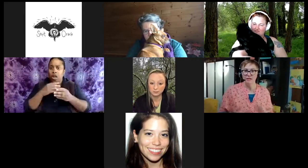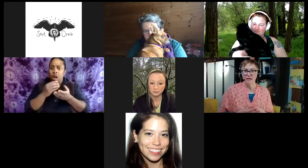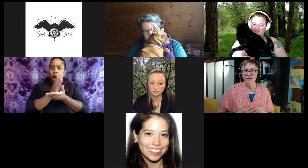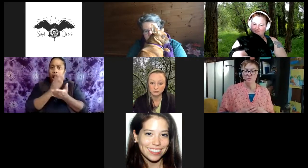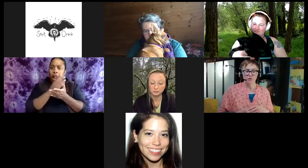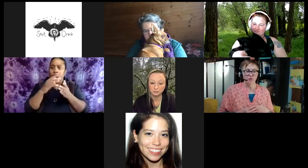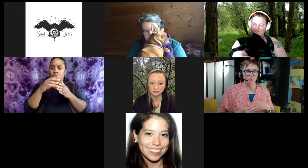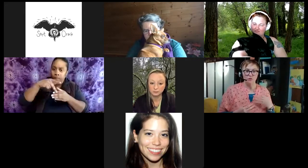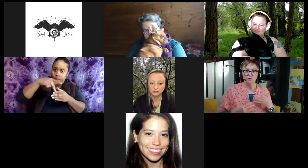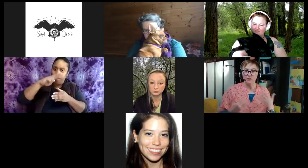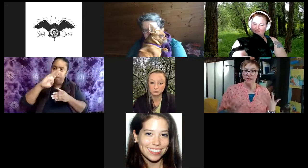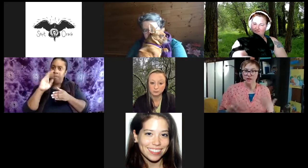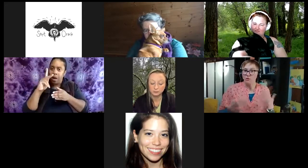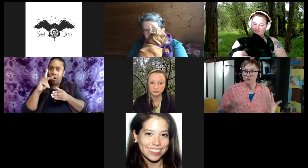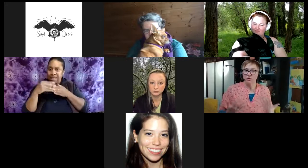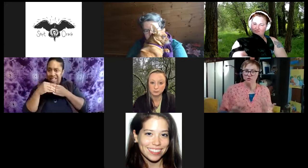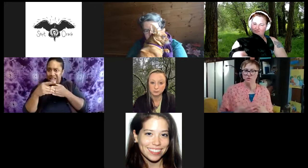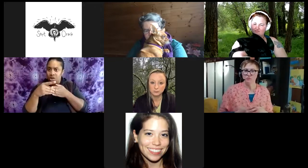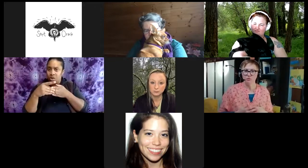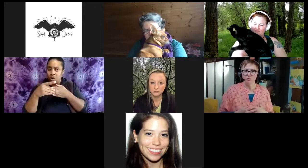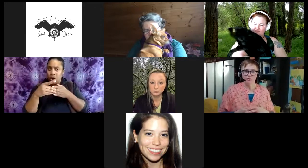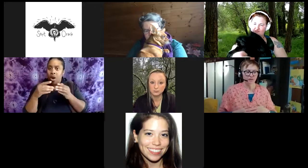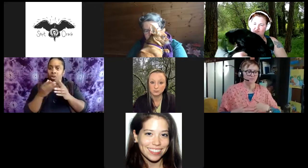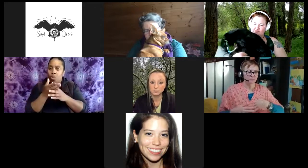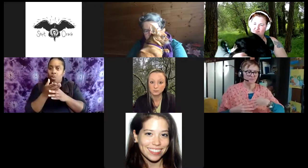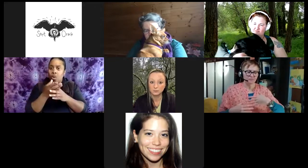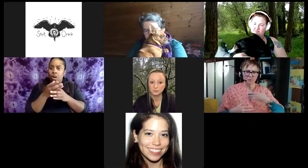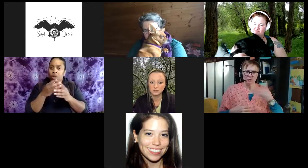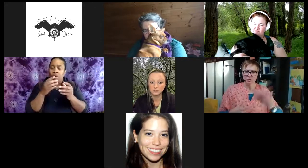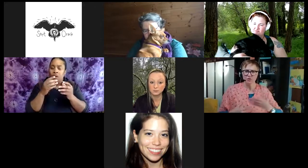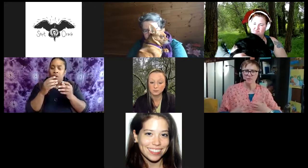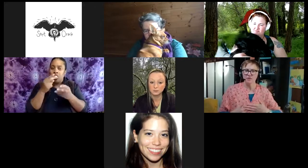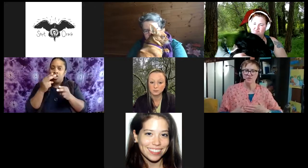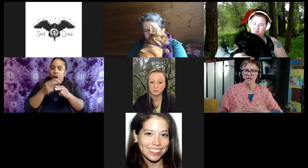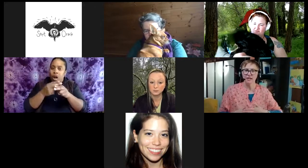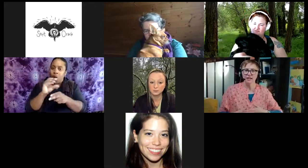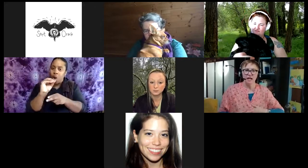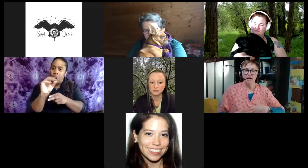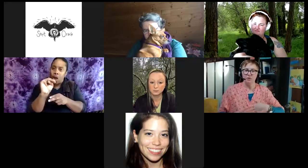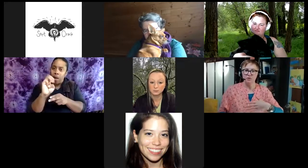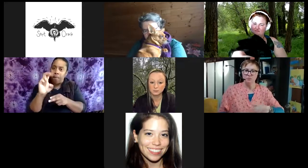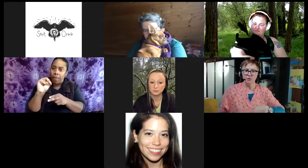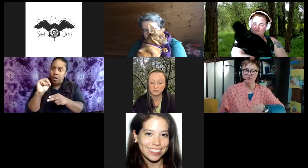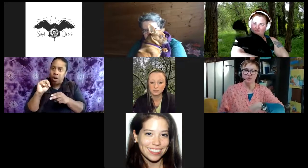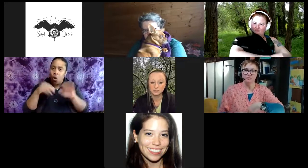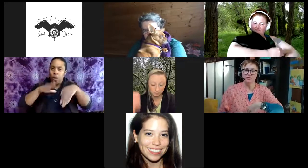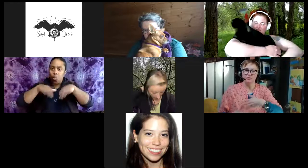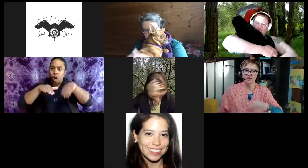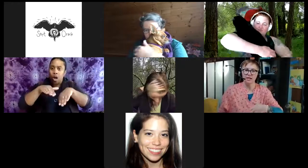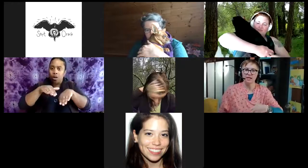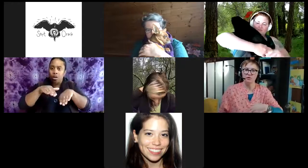walk. So when you feel like, oh, I want to go do some foraging, before you step outside, just burn